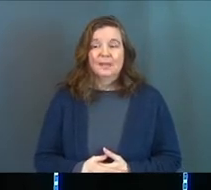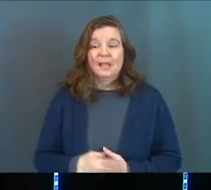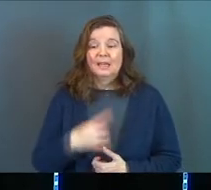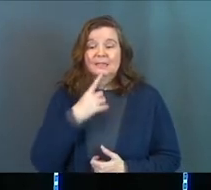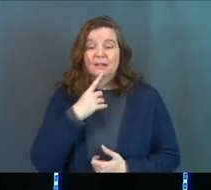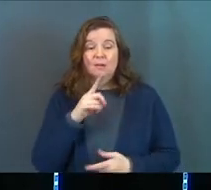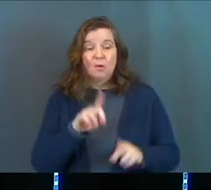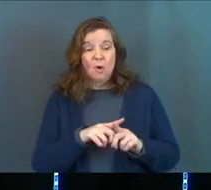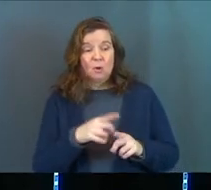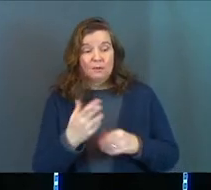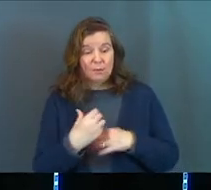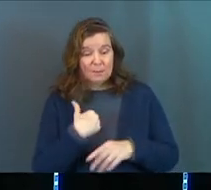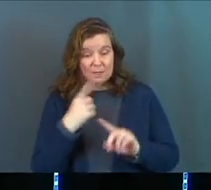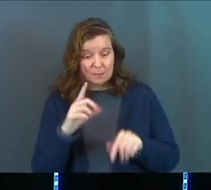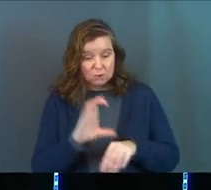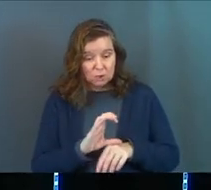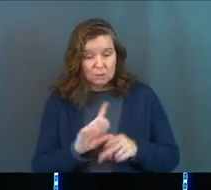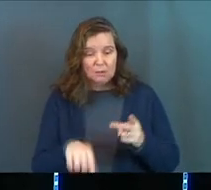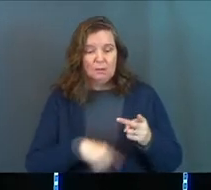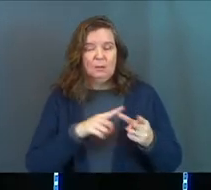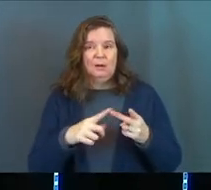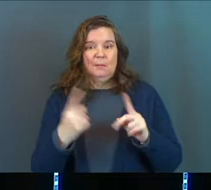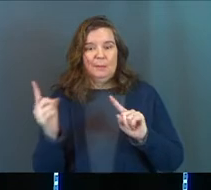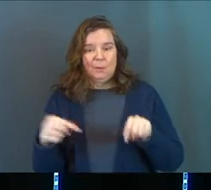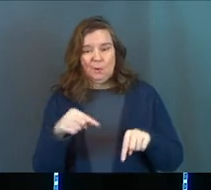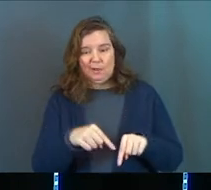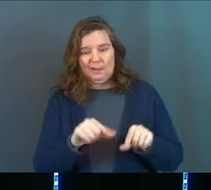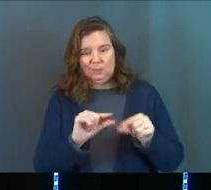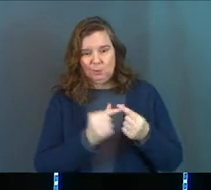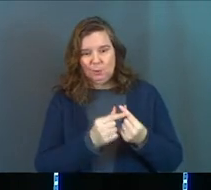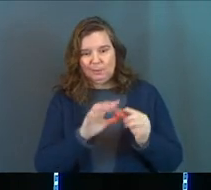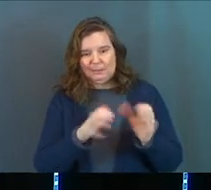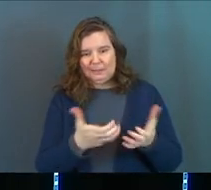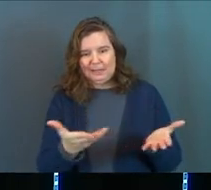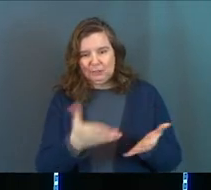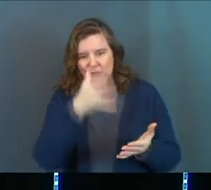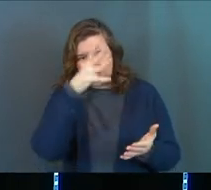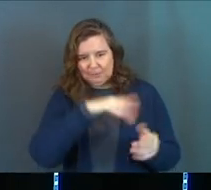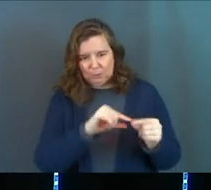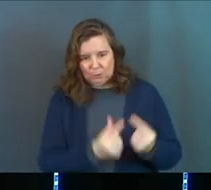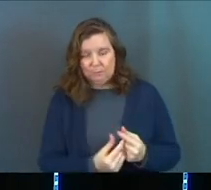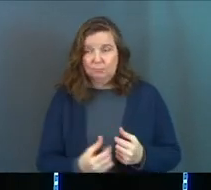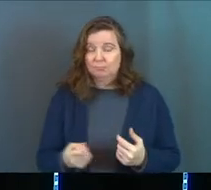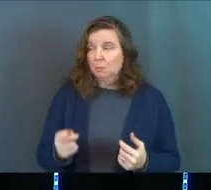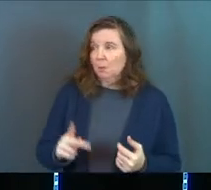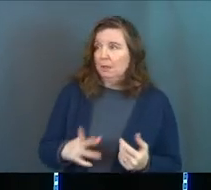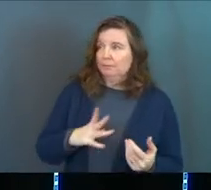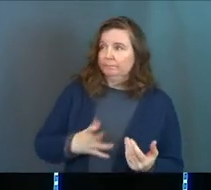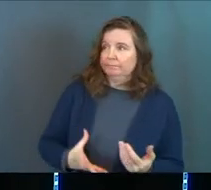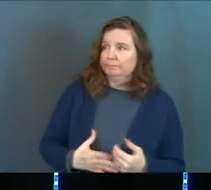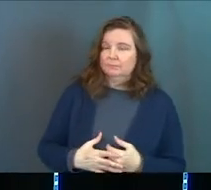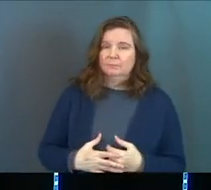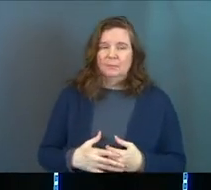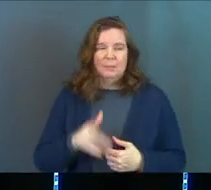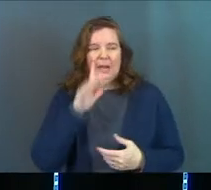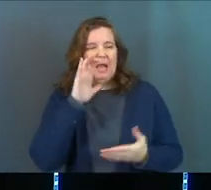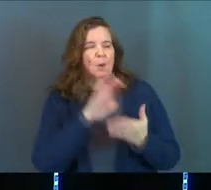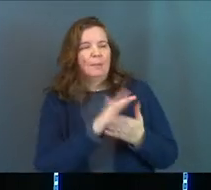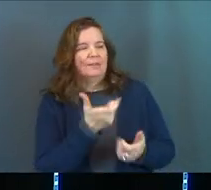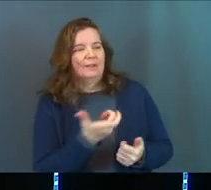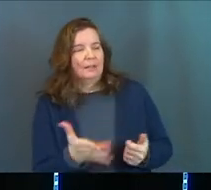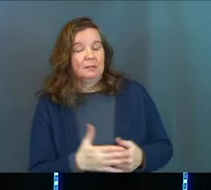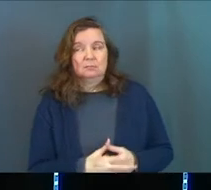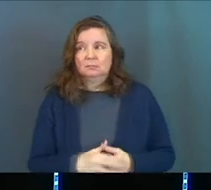He's like, and not only did she make me come to church, but she's making me come to this little class here. Okay. He's like, but I don't believe any of this.